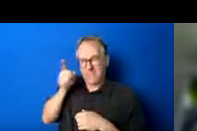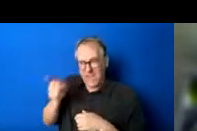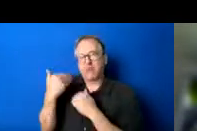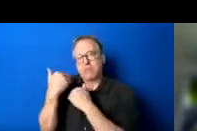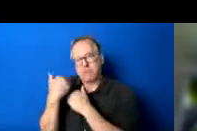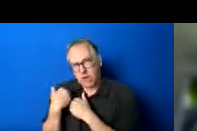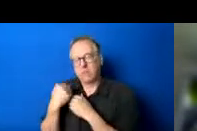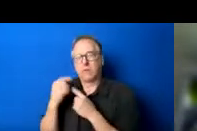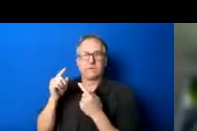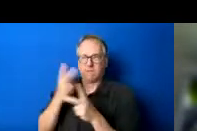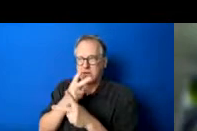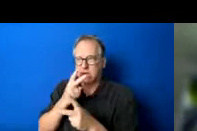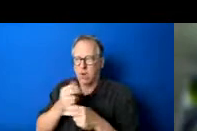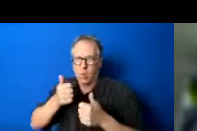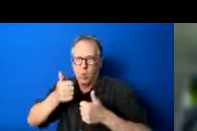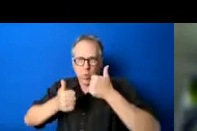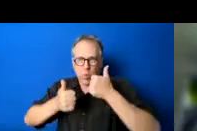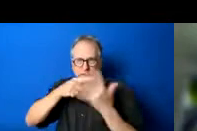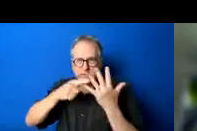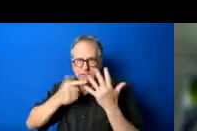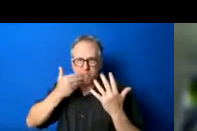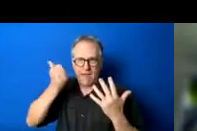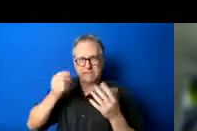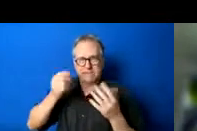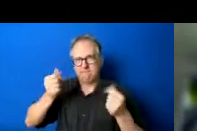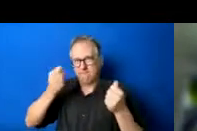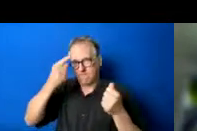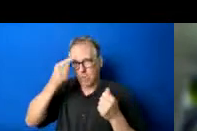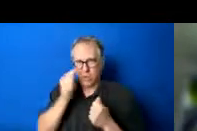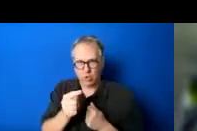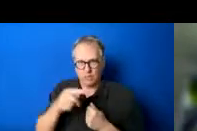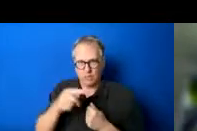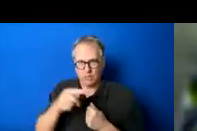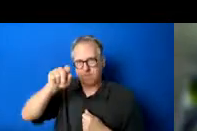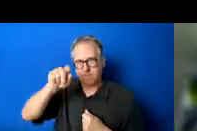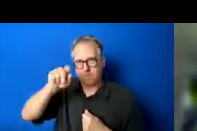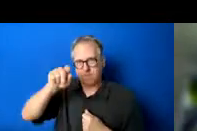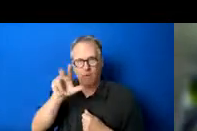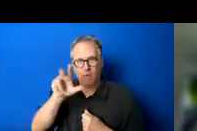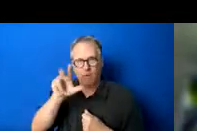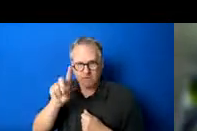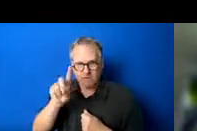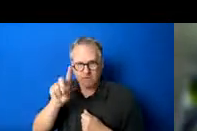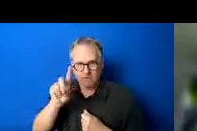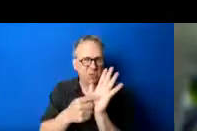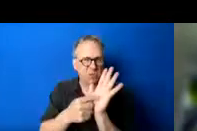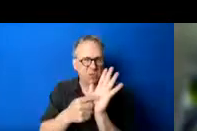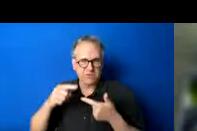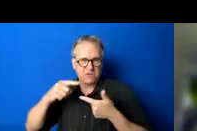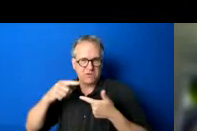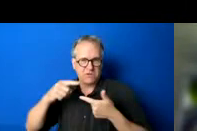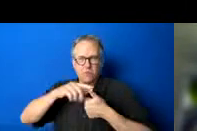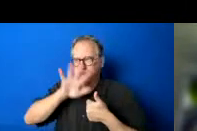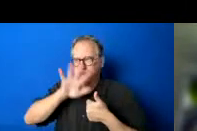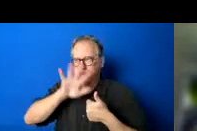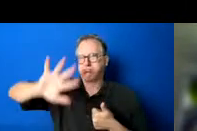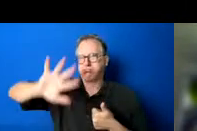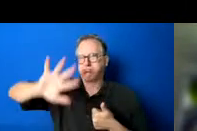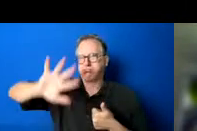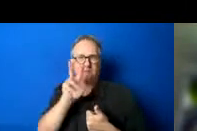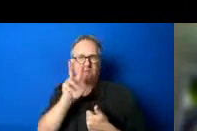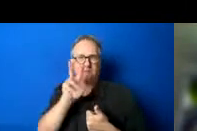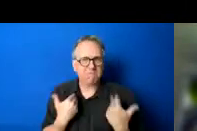closest, course or dose to you. Paxlovid, like I showed you, is pretty widespread. If it's